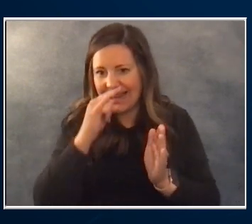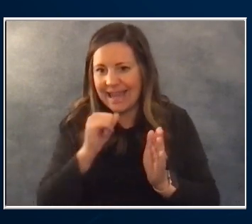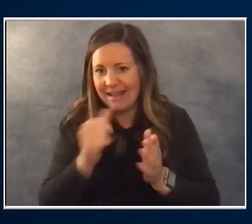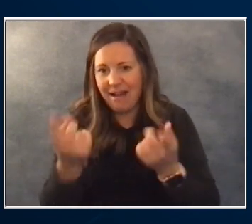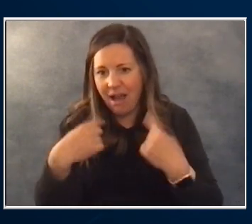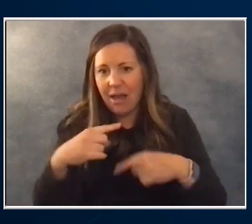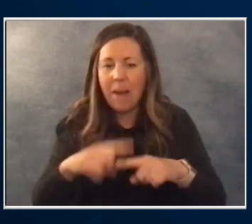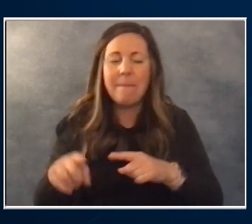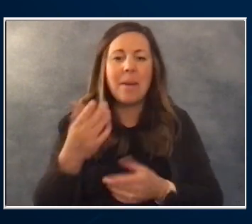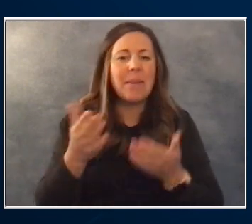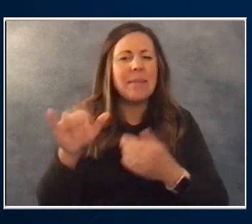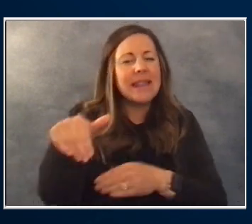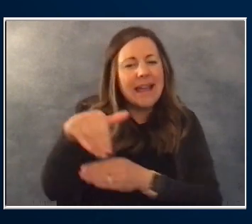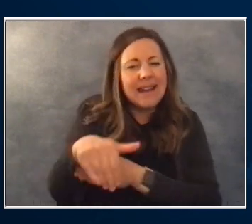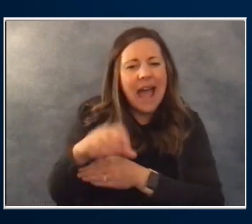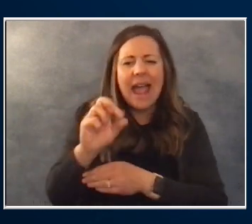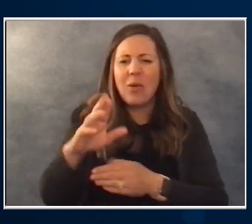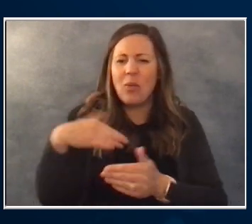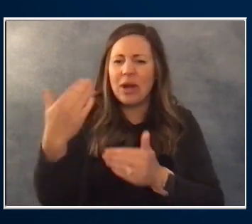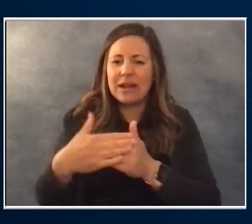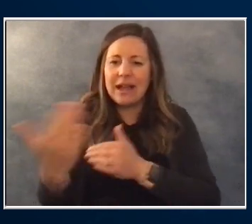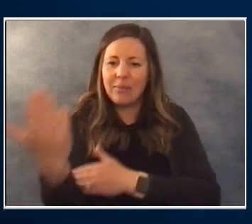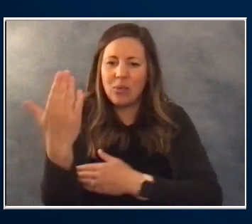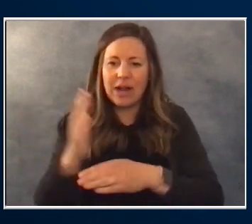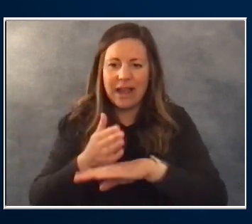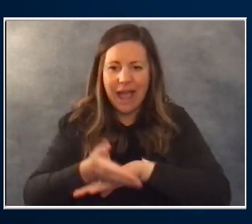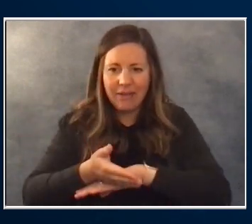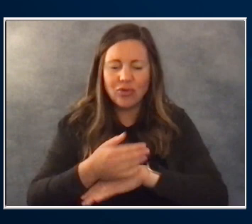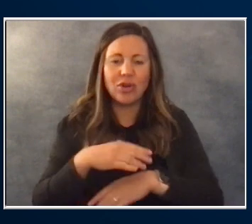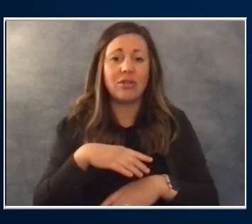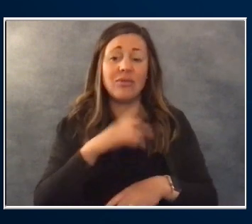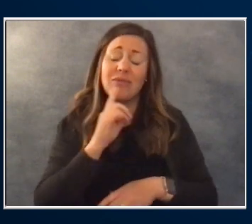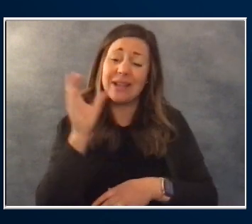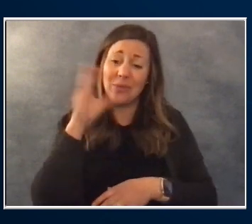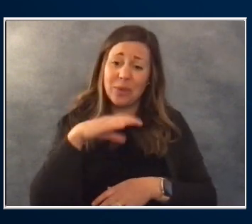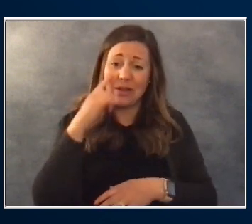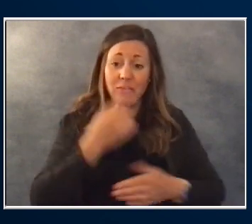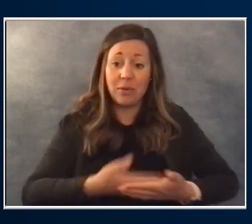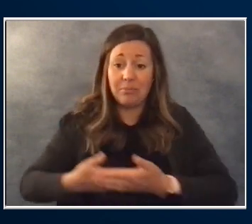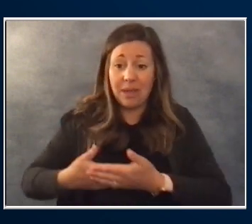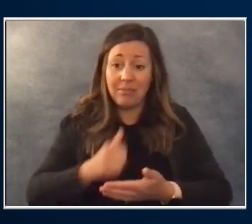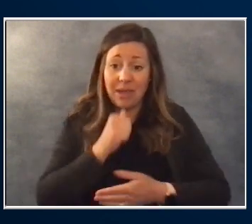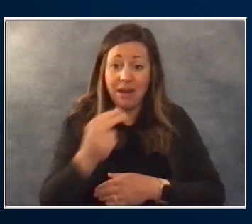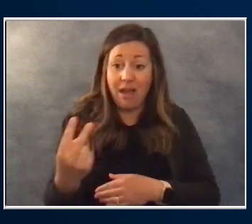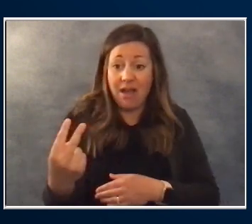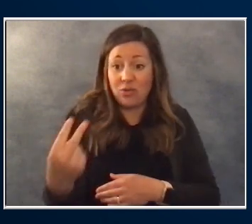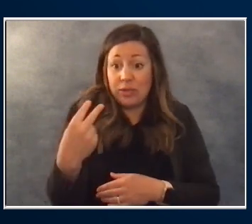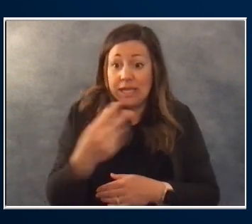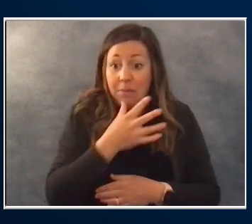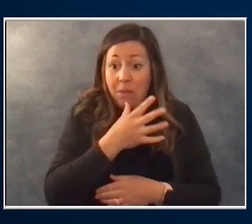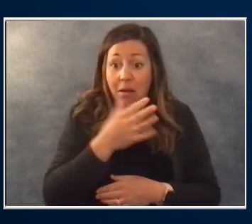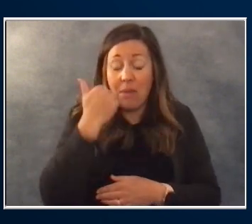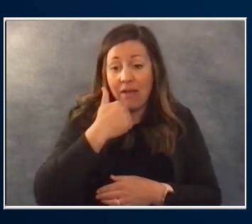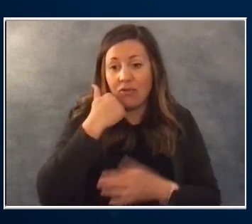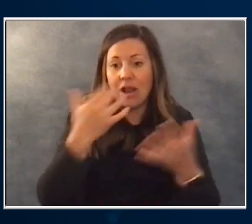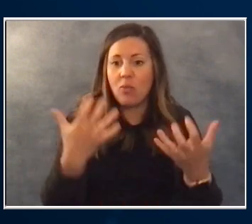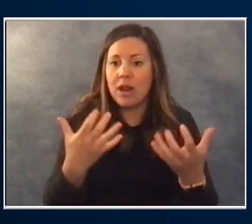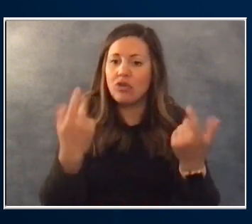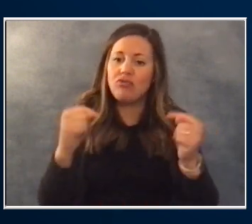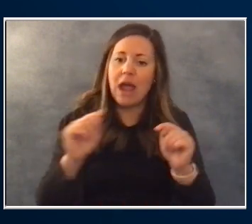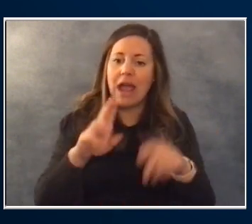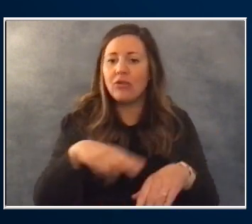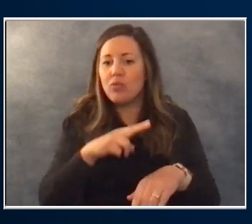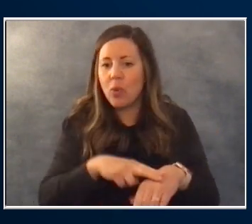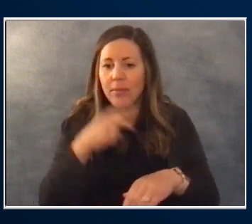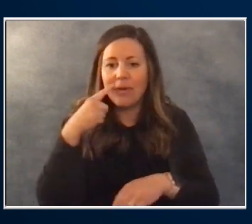either night or the next morning after. Just it was weird for him not to see me every day, so I wanted to keep it a little normal for him and to